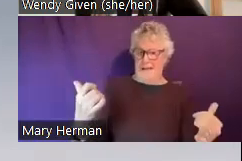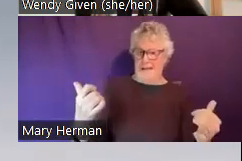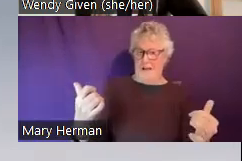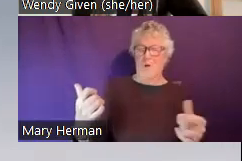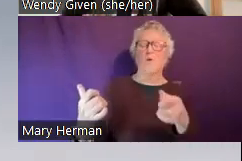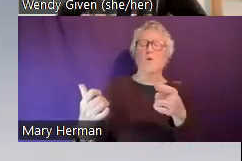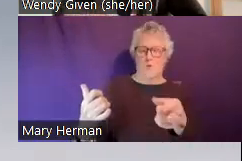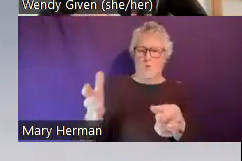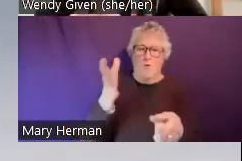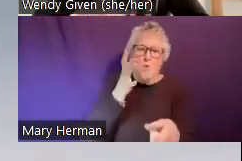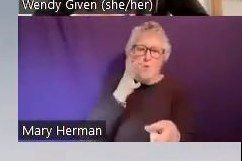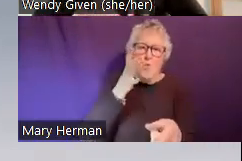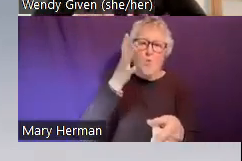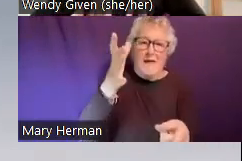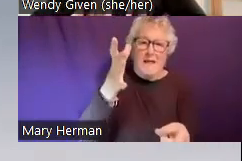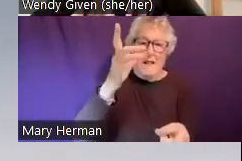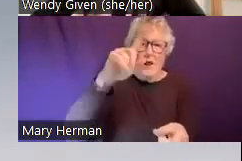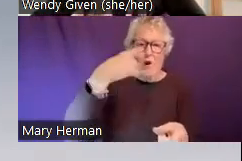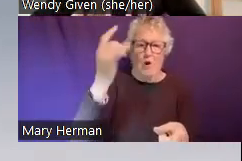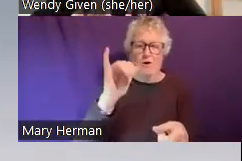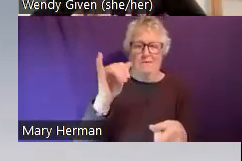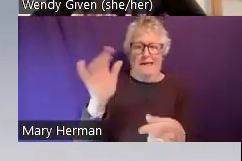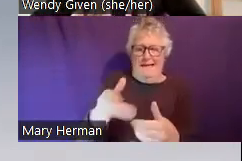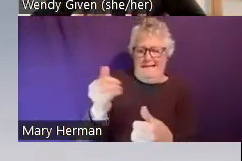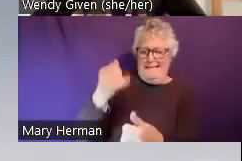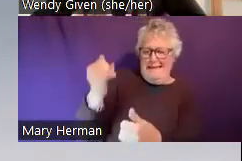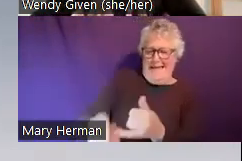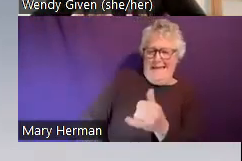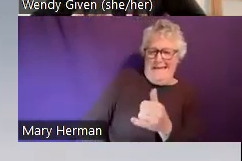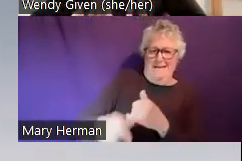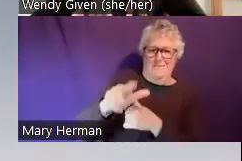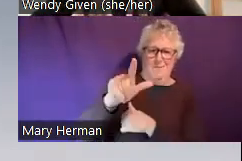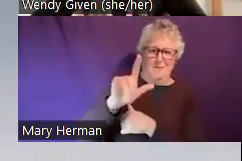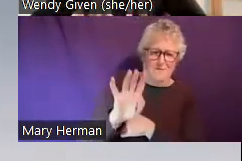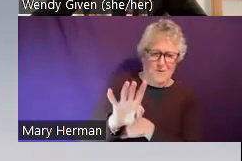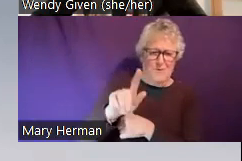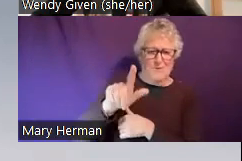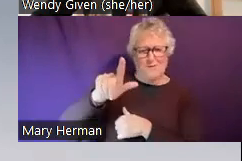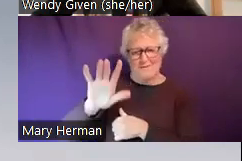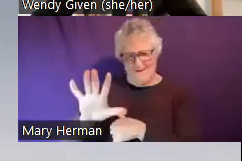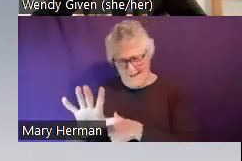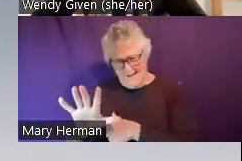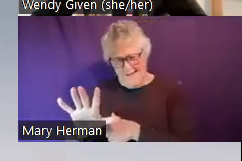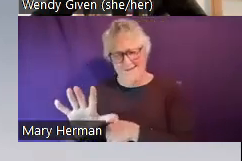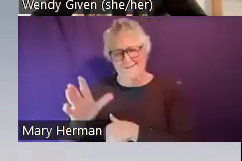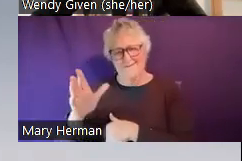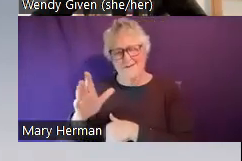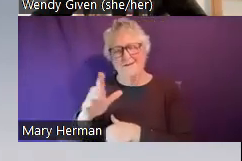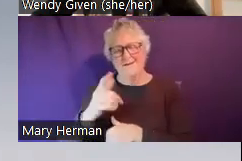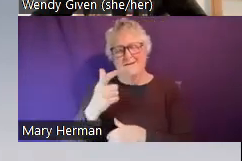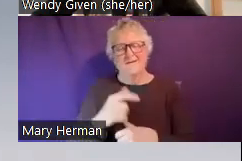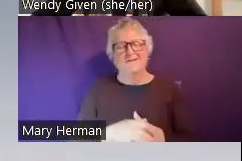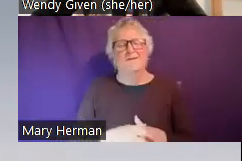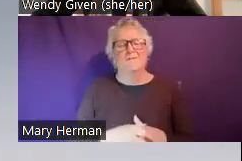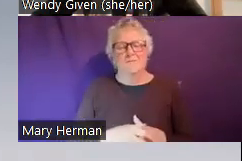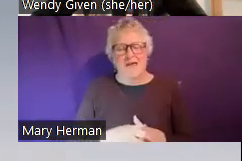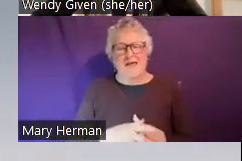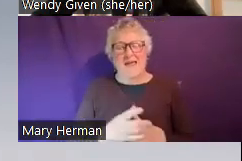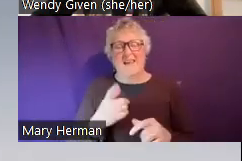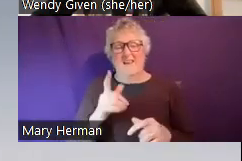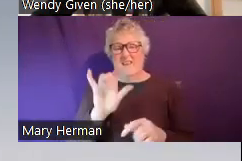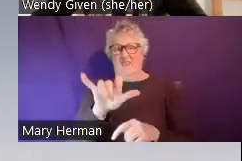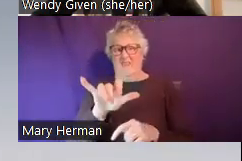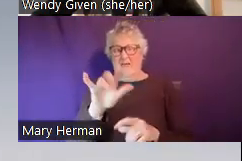like at the end of 2024, early 2025. And this is a view from the backside of the